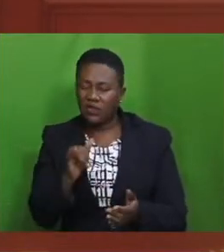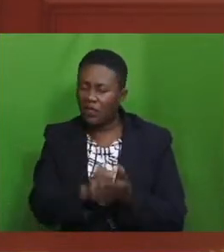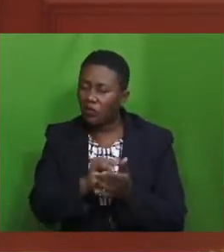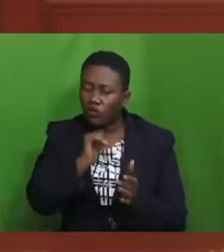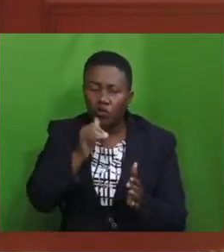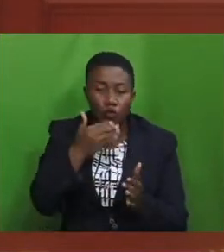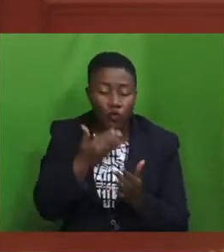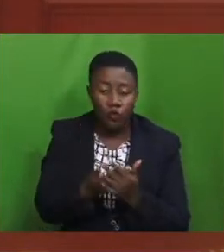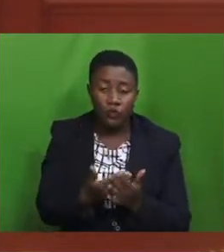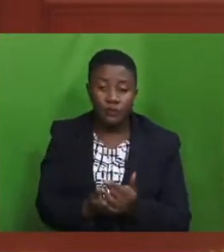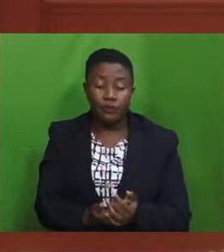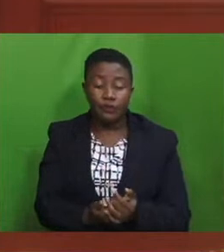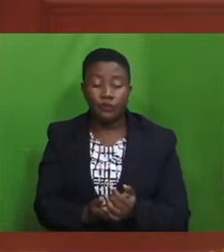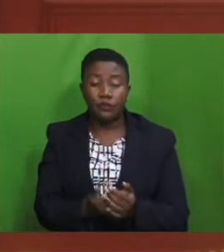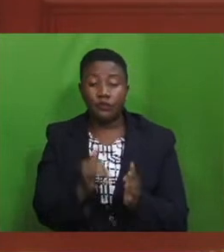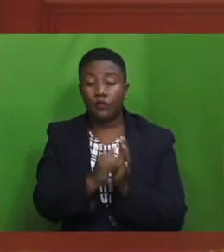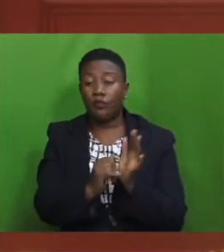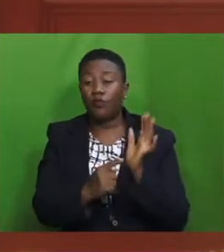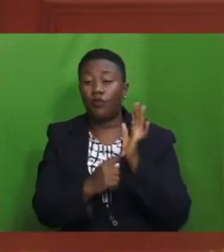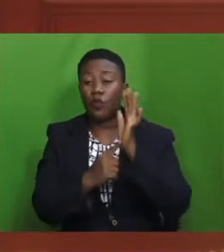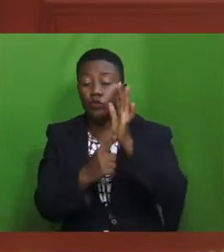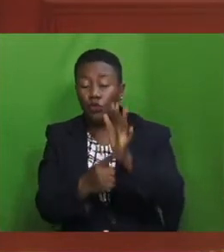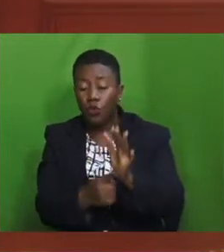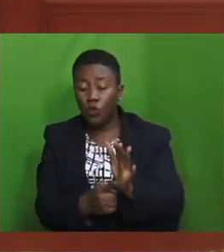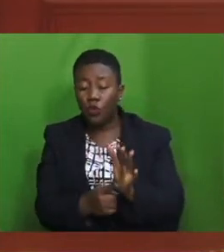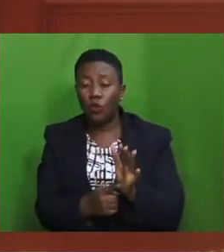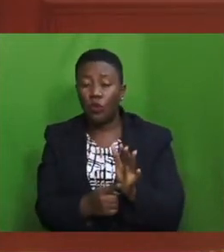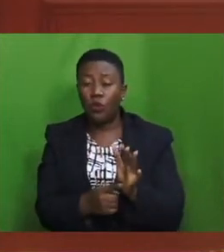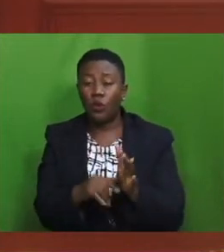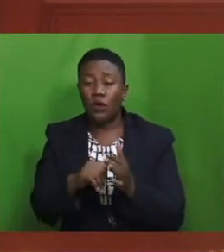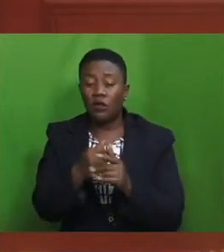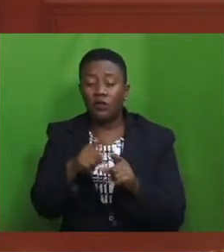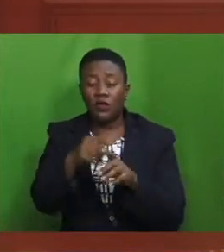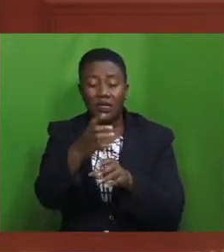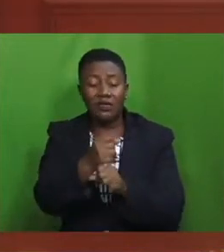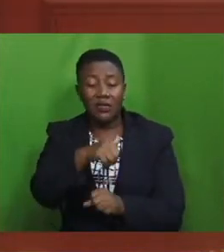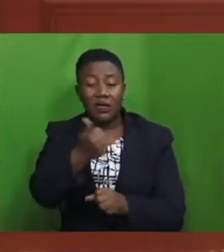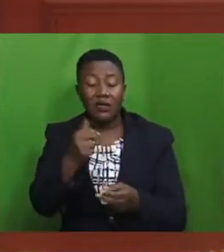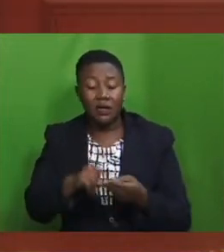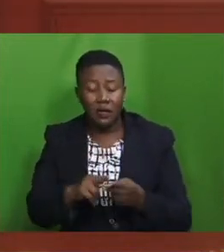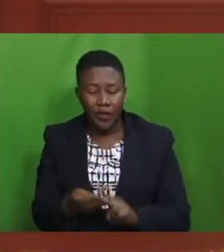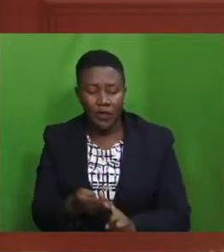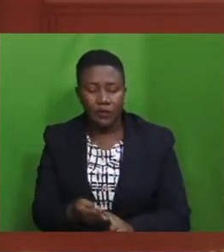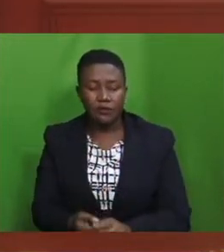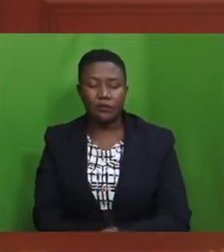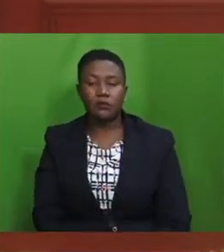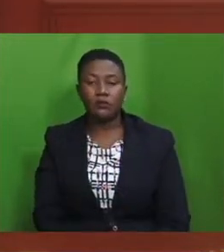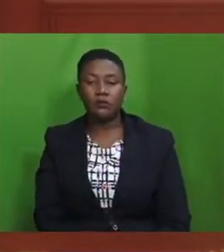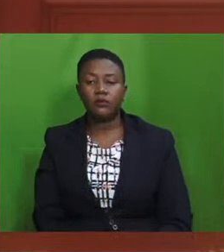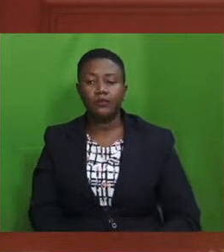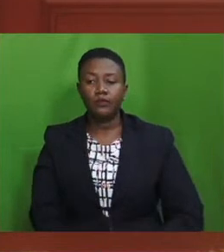And that is significant in terms of getting some other numbers. Mr. Speaker,